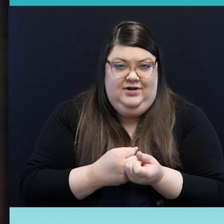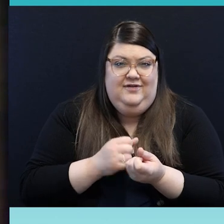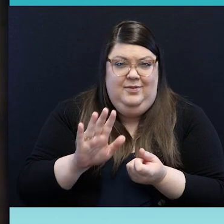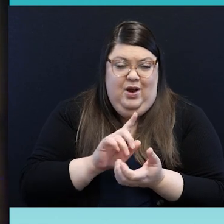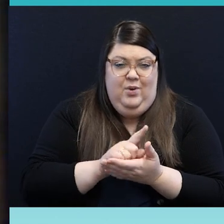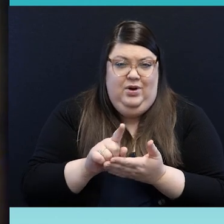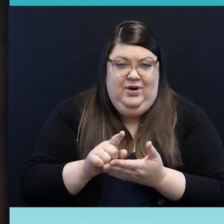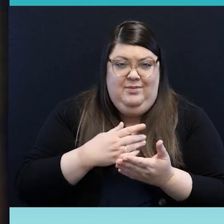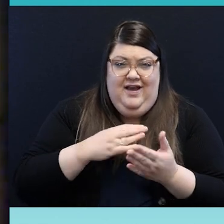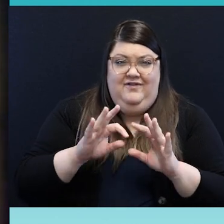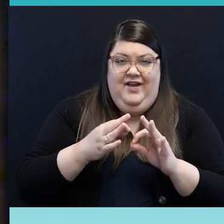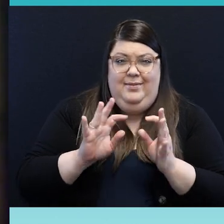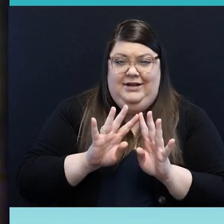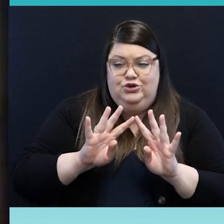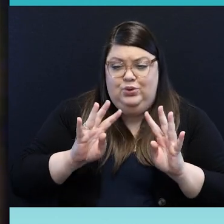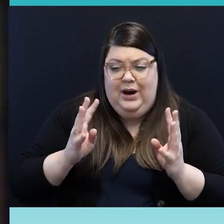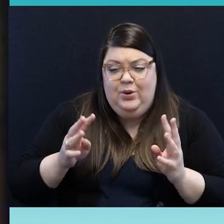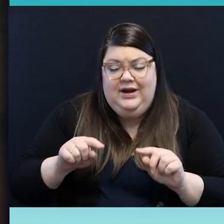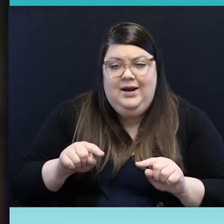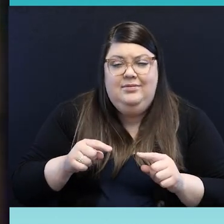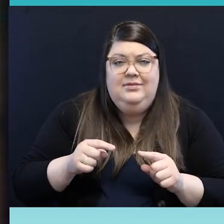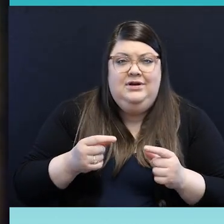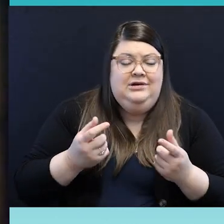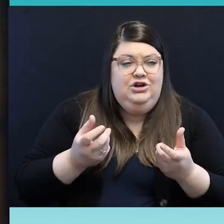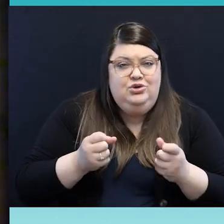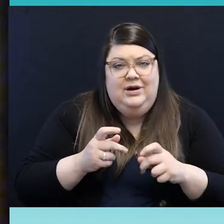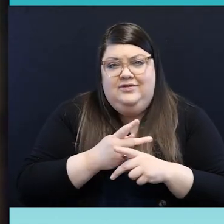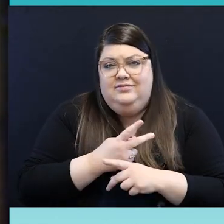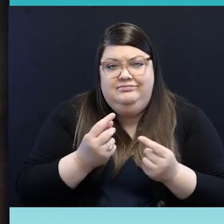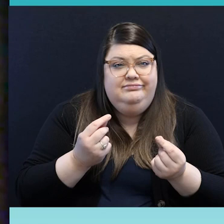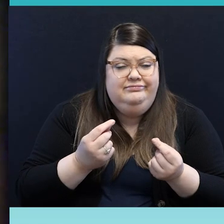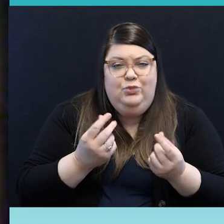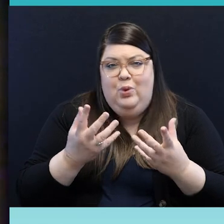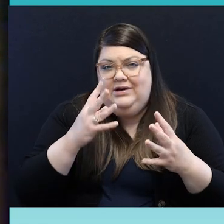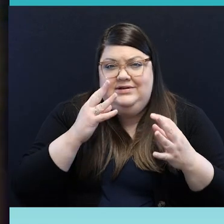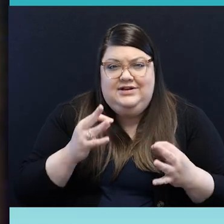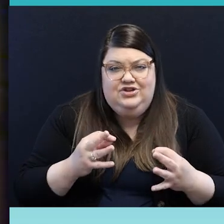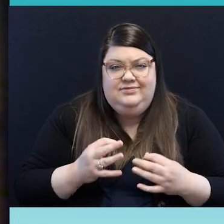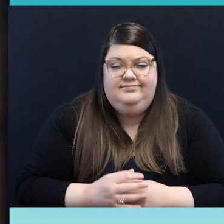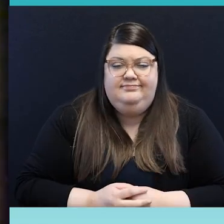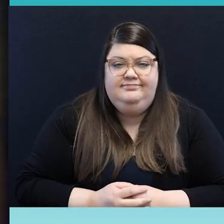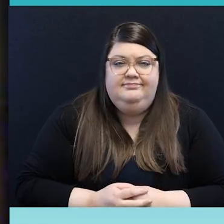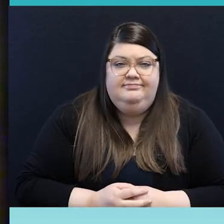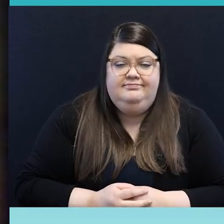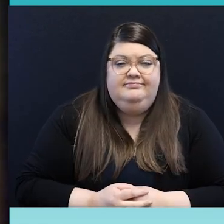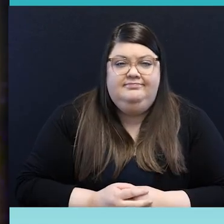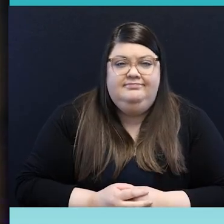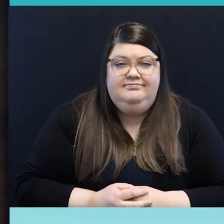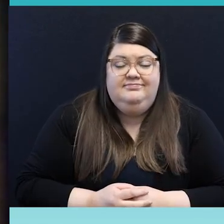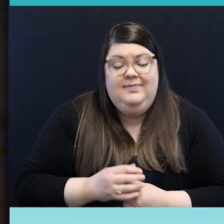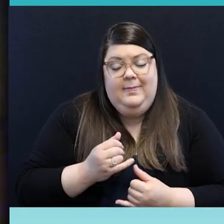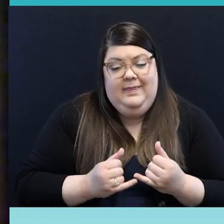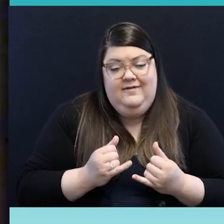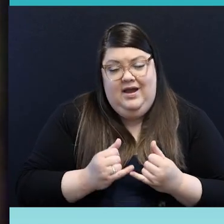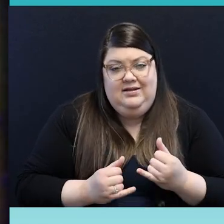surrounding him for that week, faced with some very challenging decisions. And